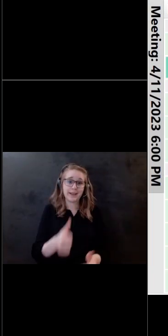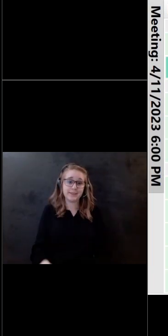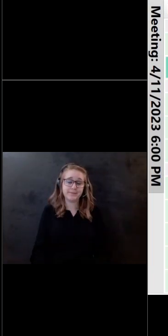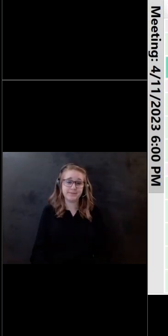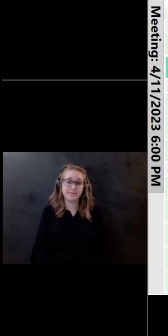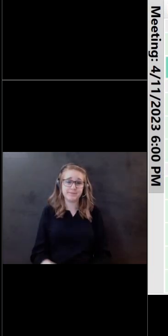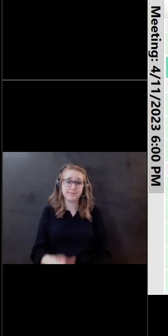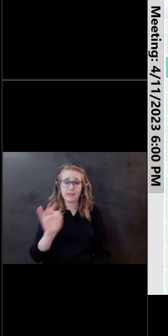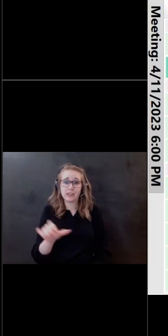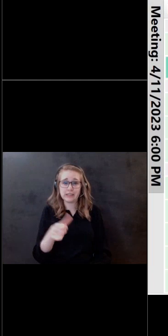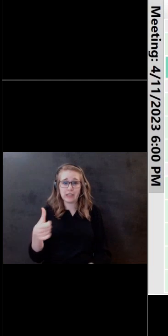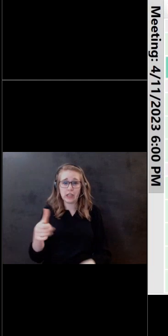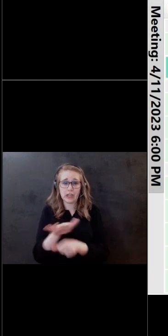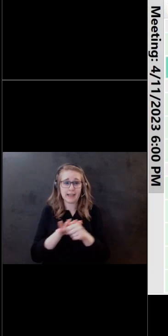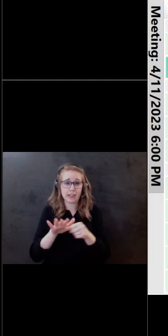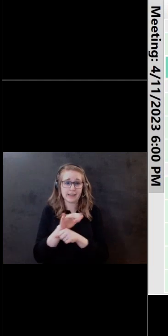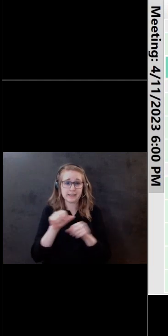other areas